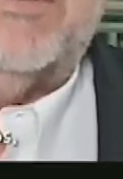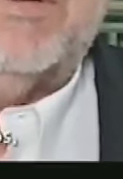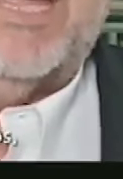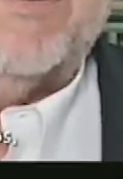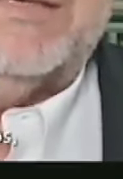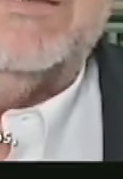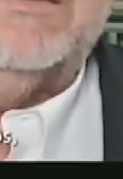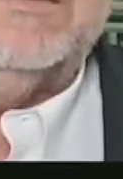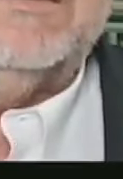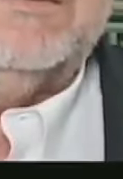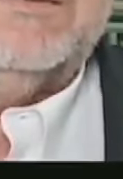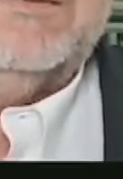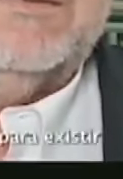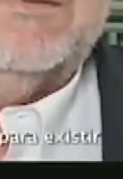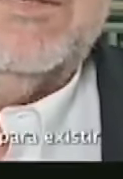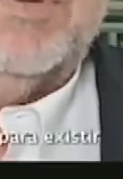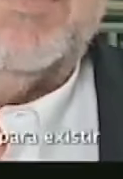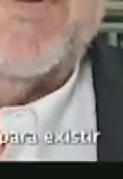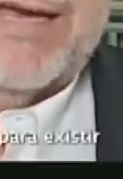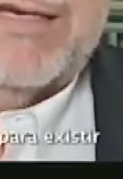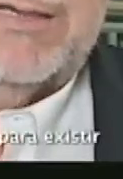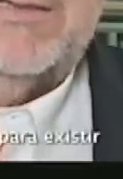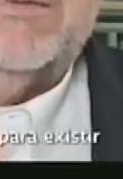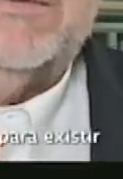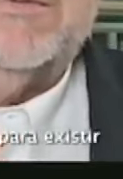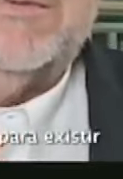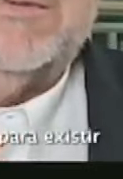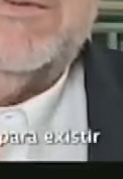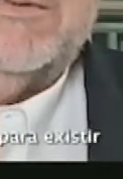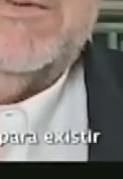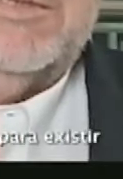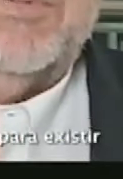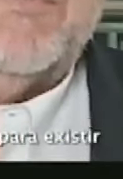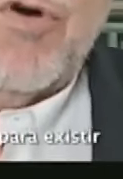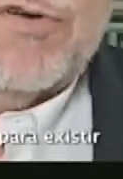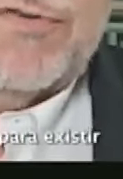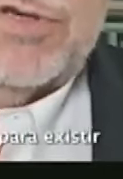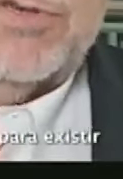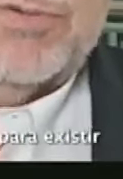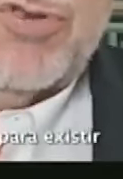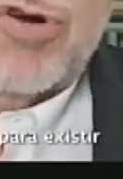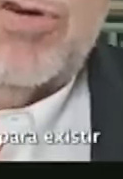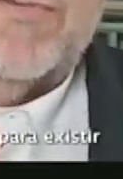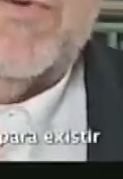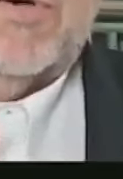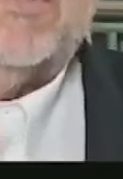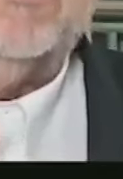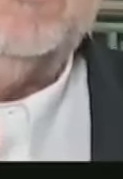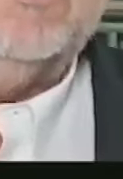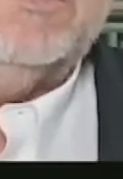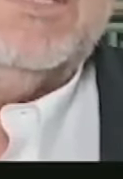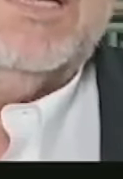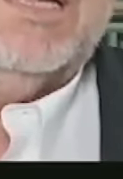recompense to be given, to be provided, to be fought for, to be struggled